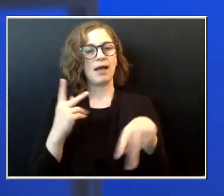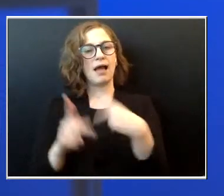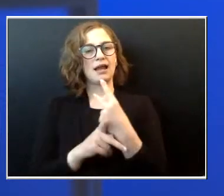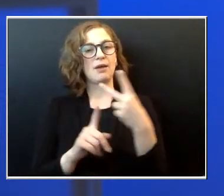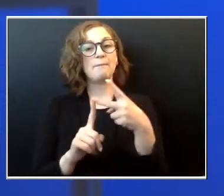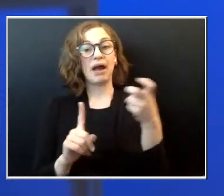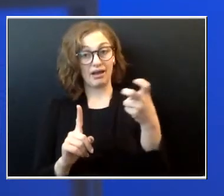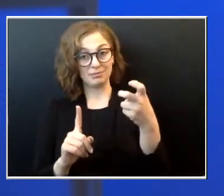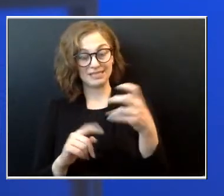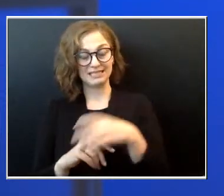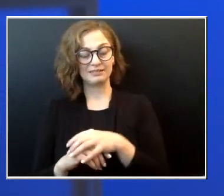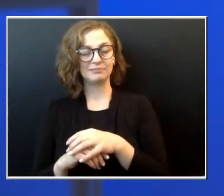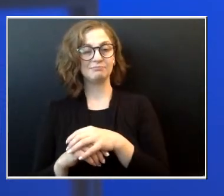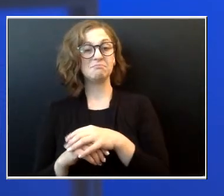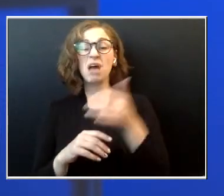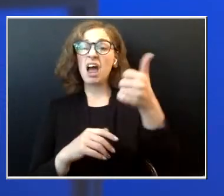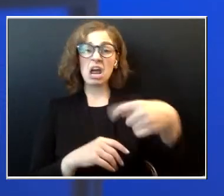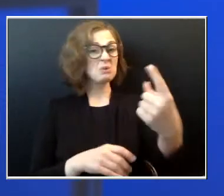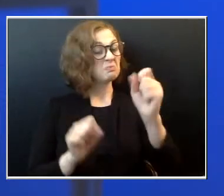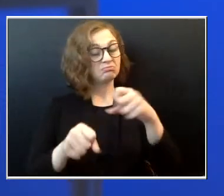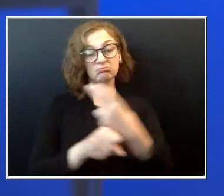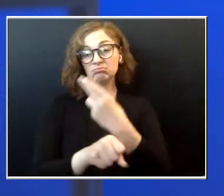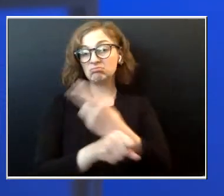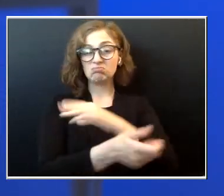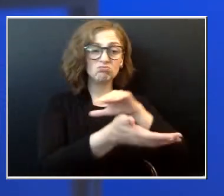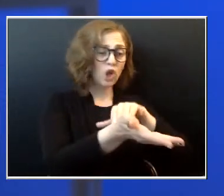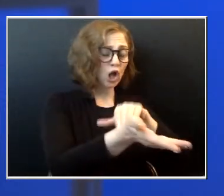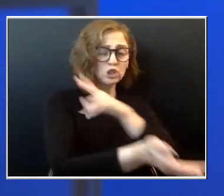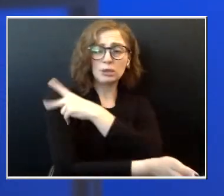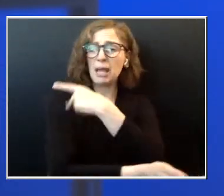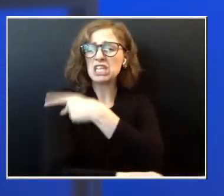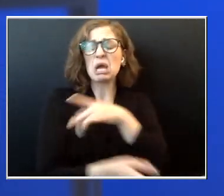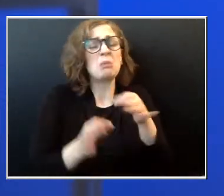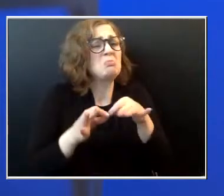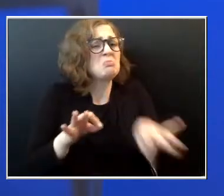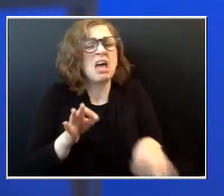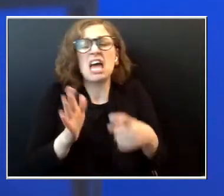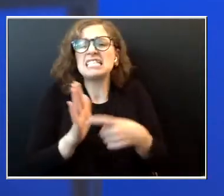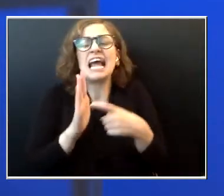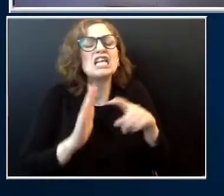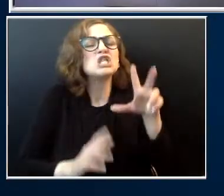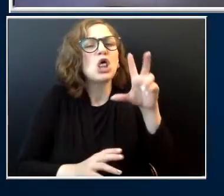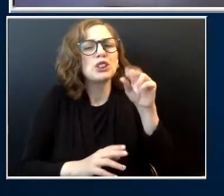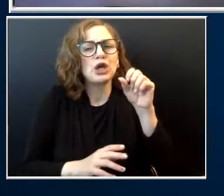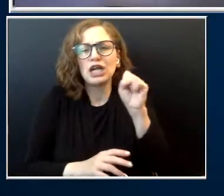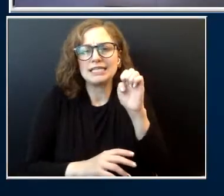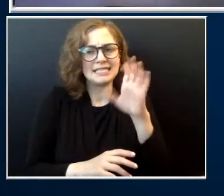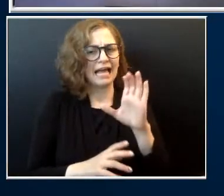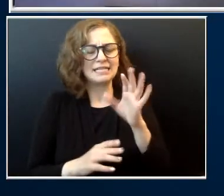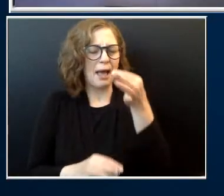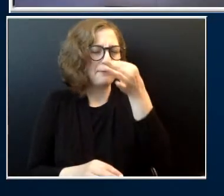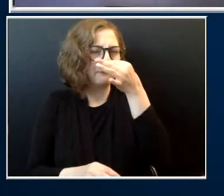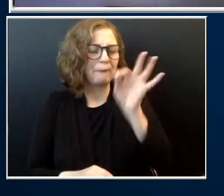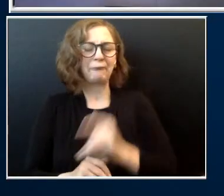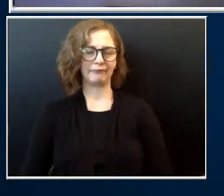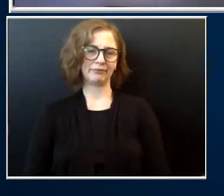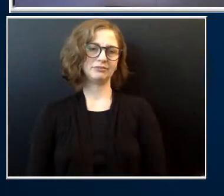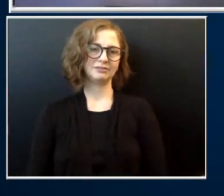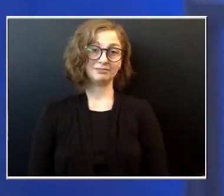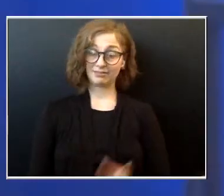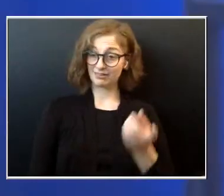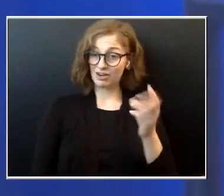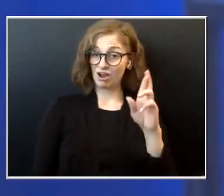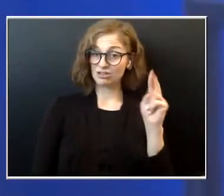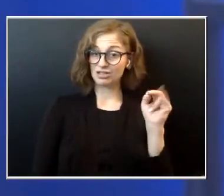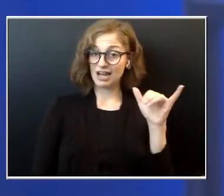it. Doctors, patients, anyone. It's simple. It takes 30 seconds to get through it. Dr. Nye, anything to add? No,